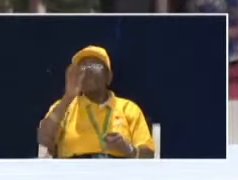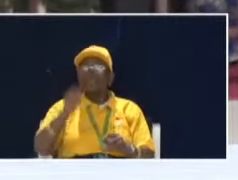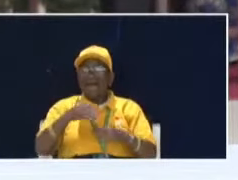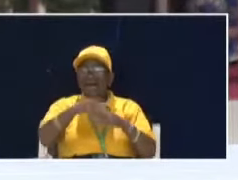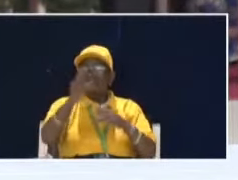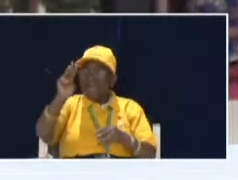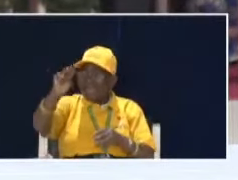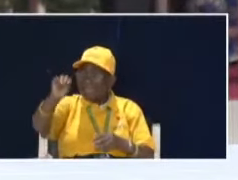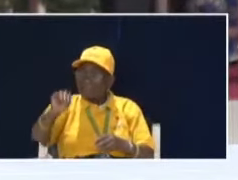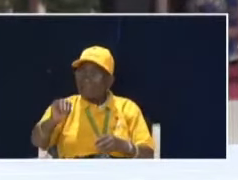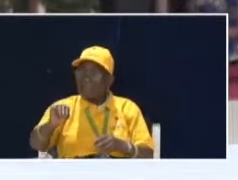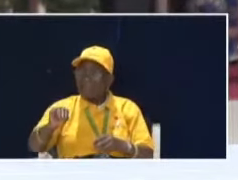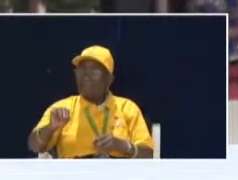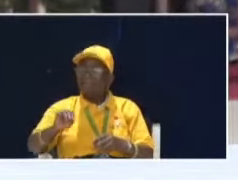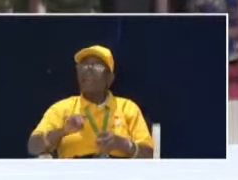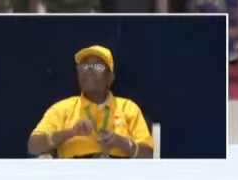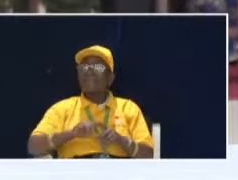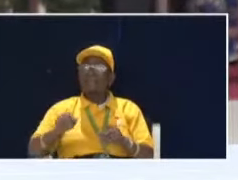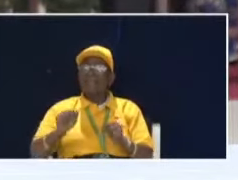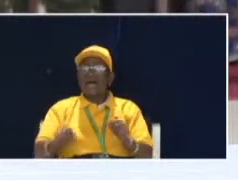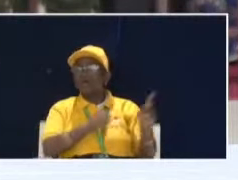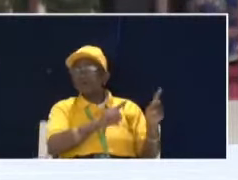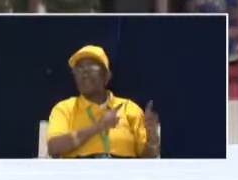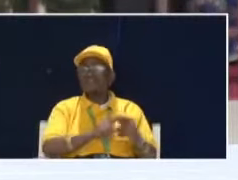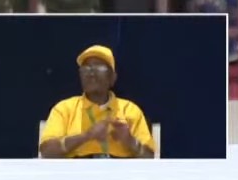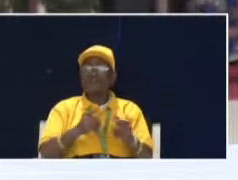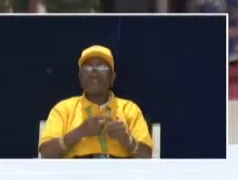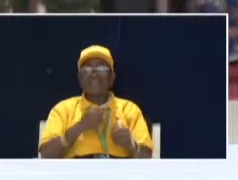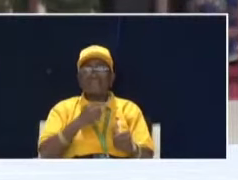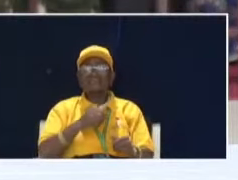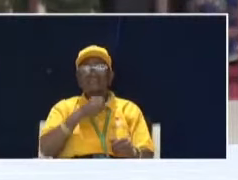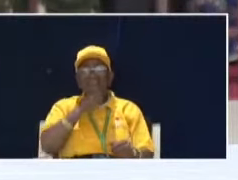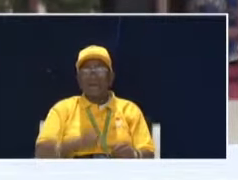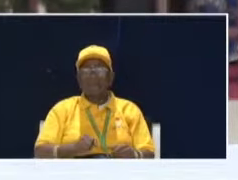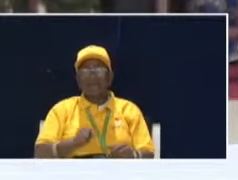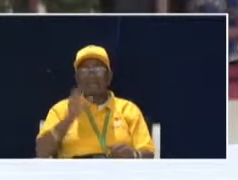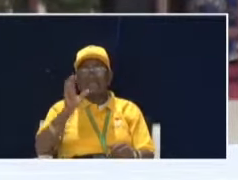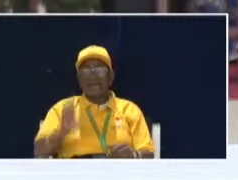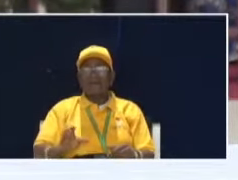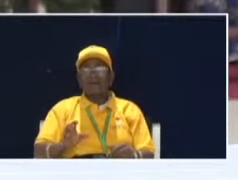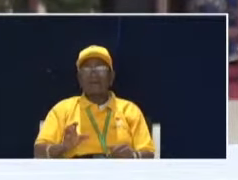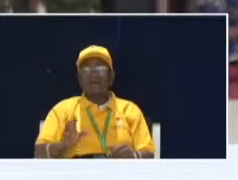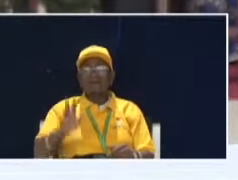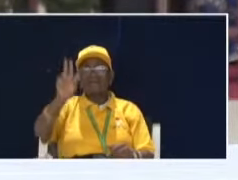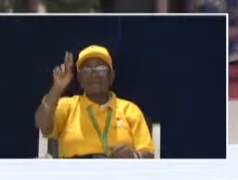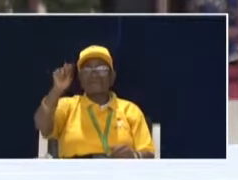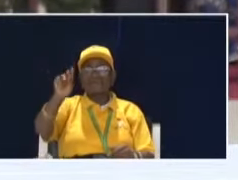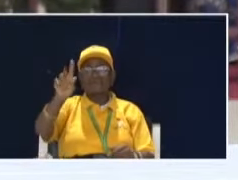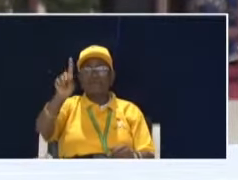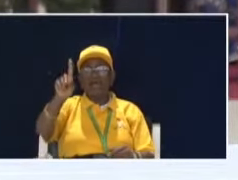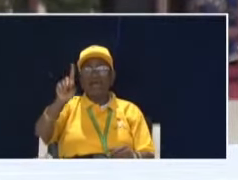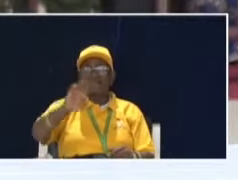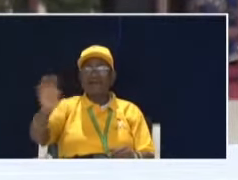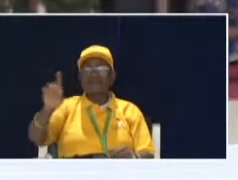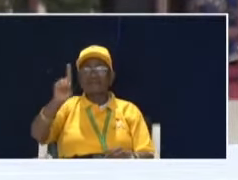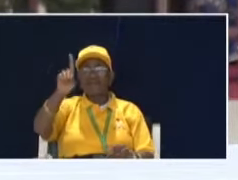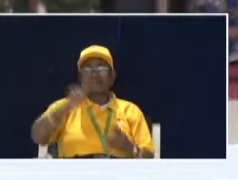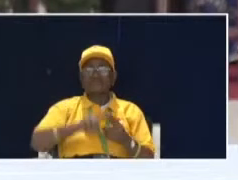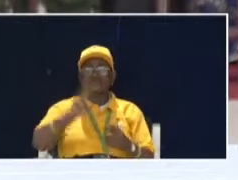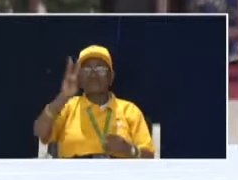But according to 1 Samuel chapter 31 from verse 1 to 6, 1 Samuel 31 from verse 1 to